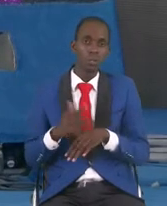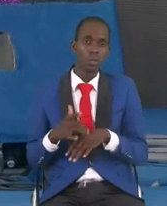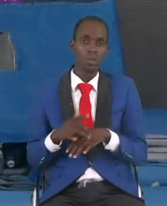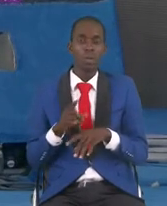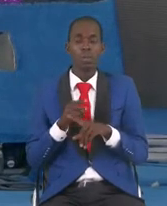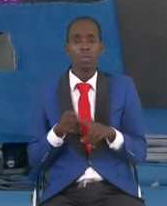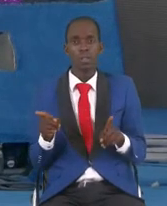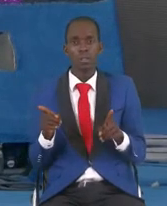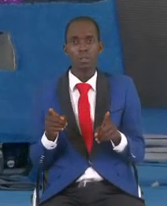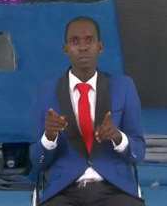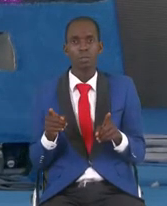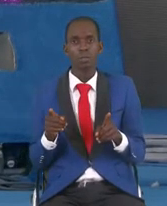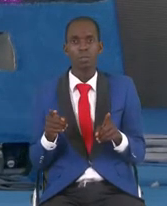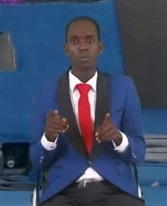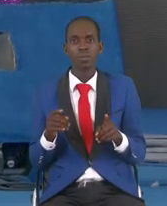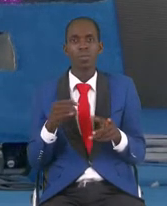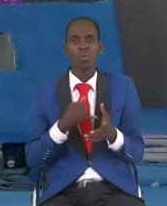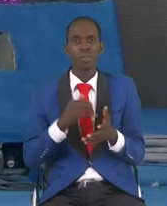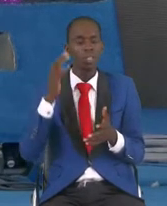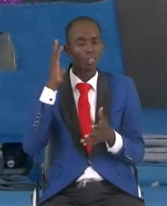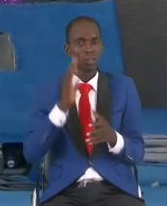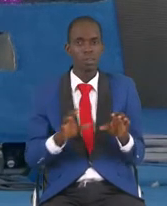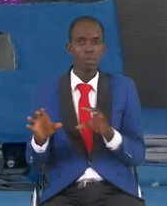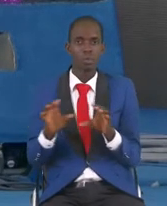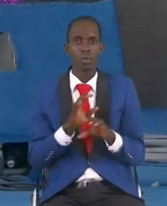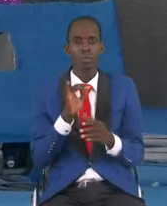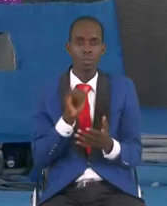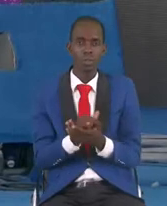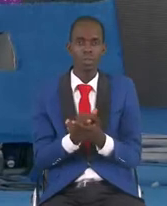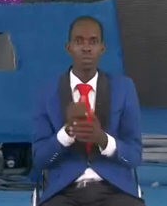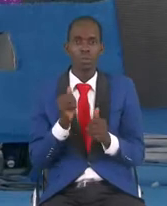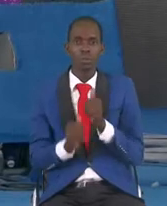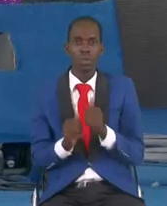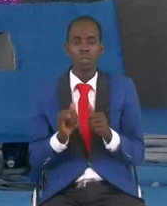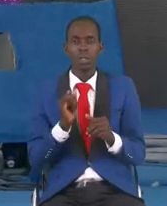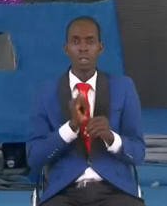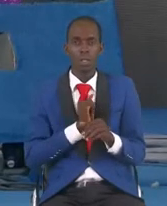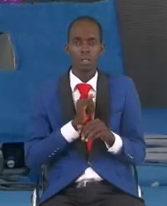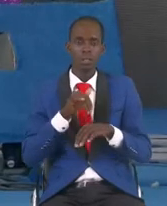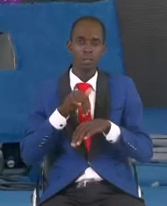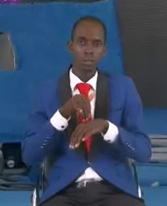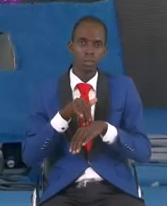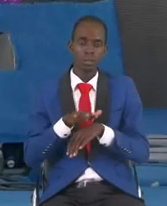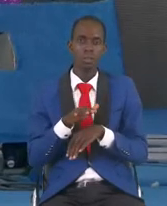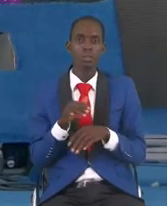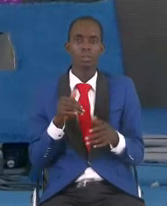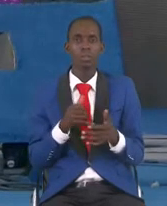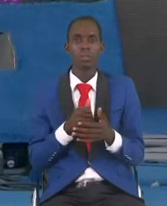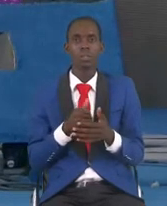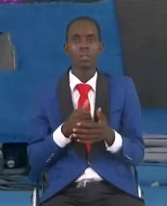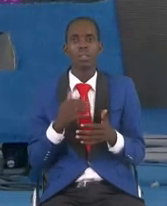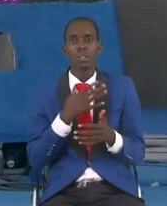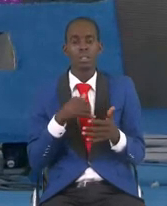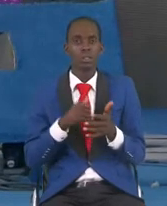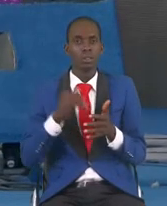but it shall accomplish that which I please. And it shall